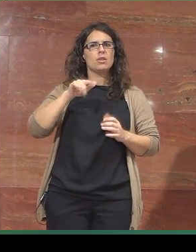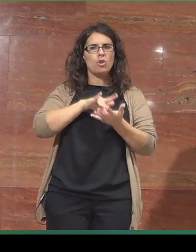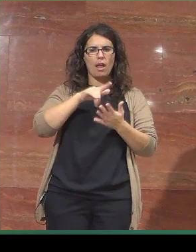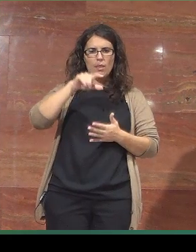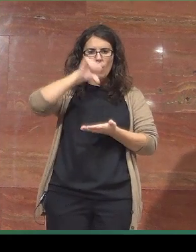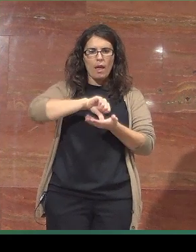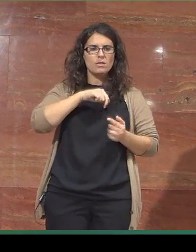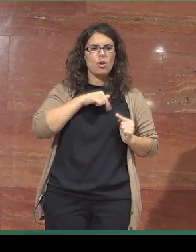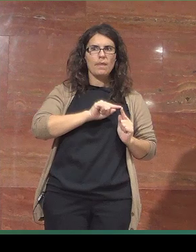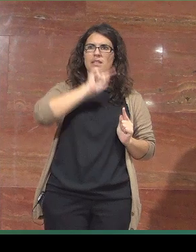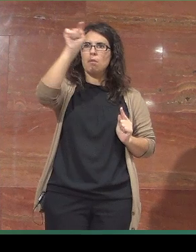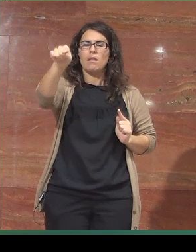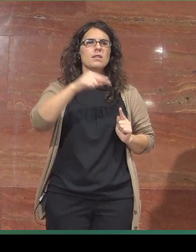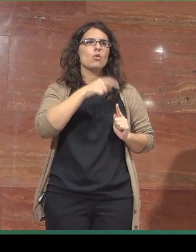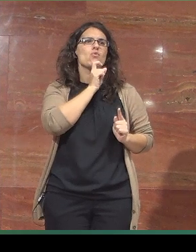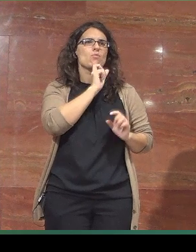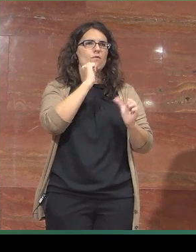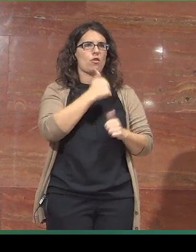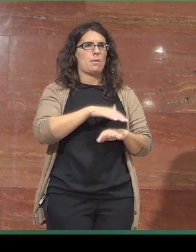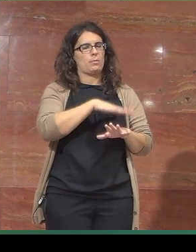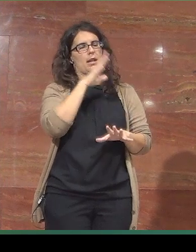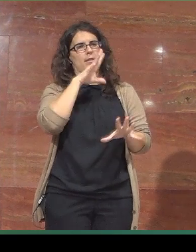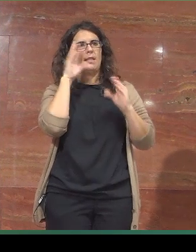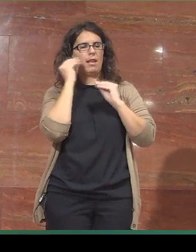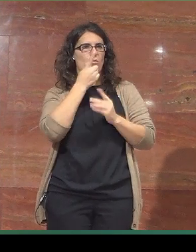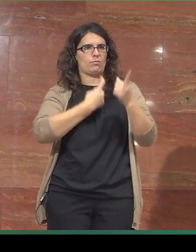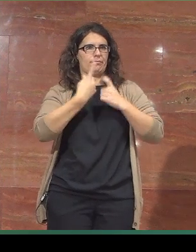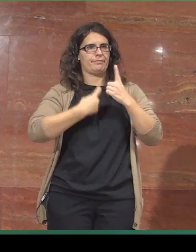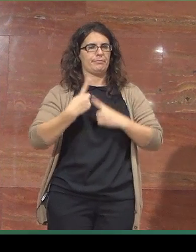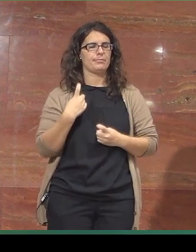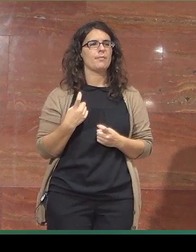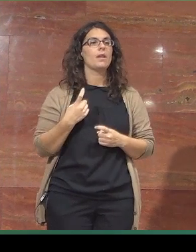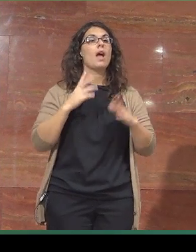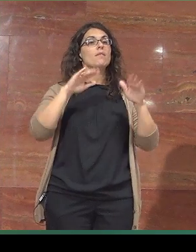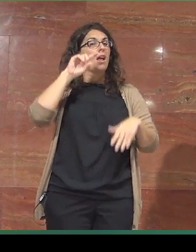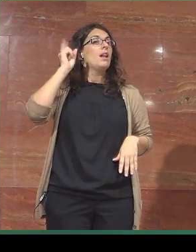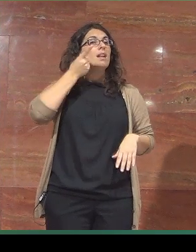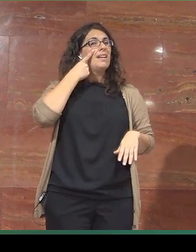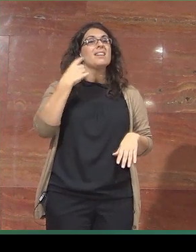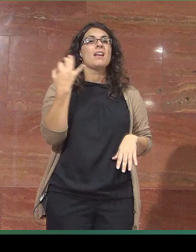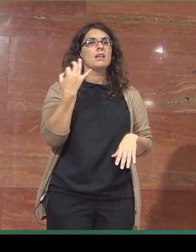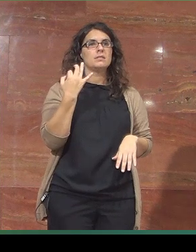of people were using personal tools because of the lack of information on street.